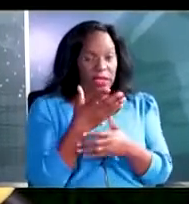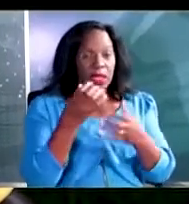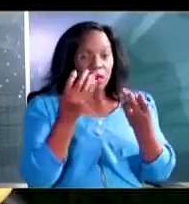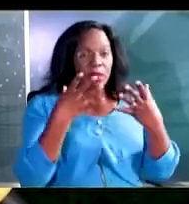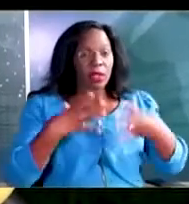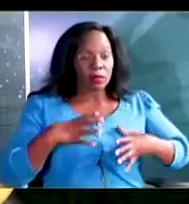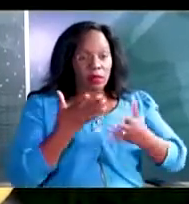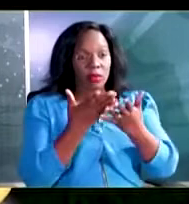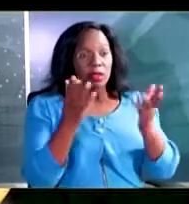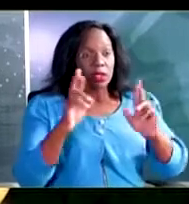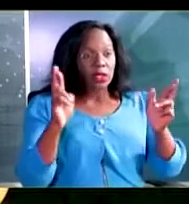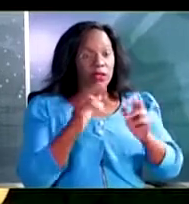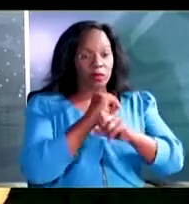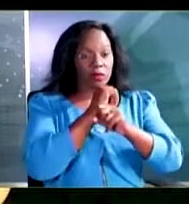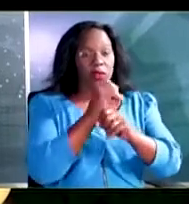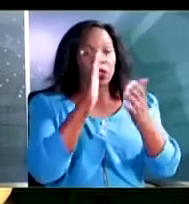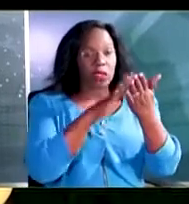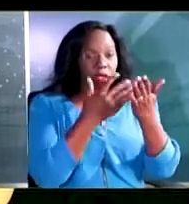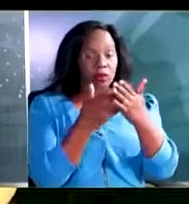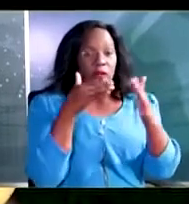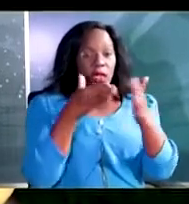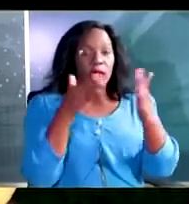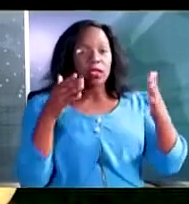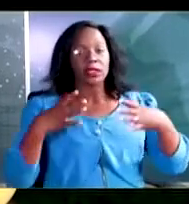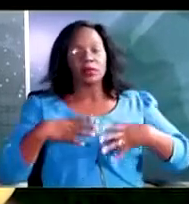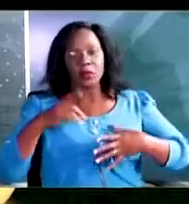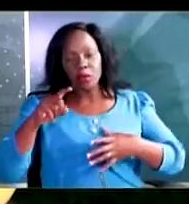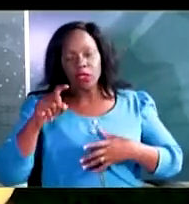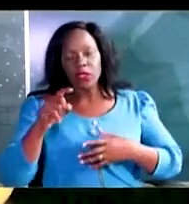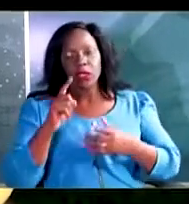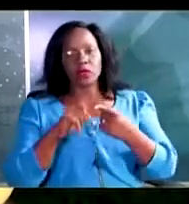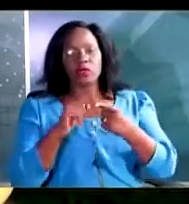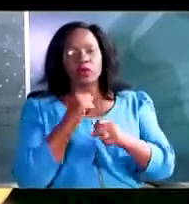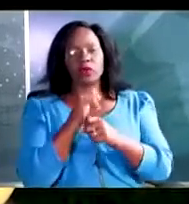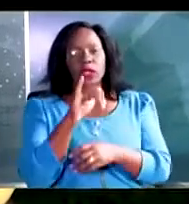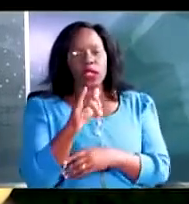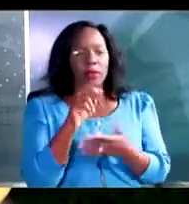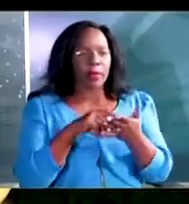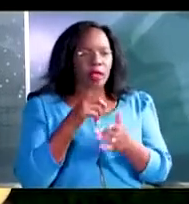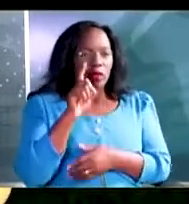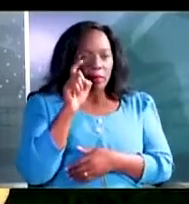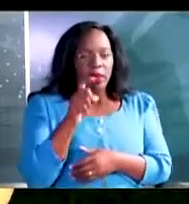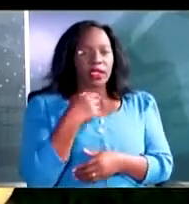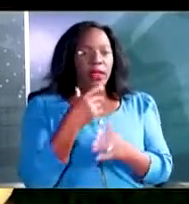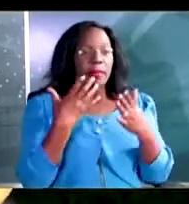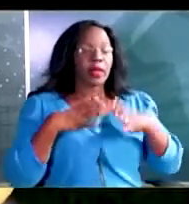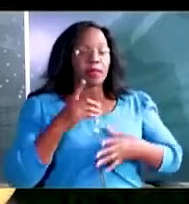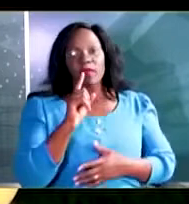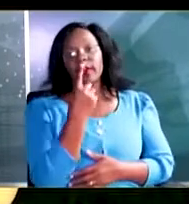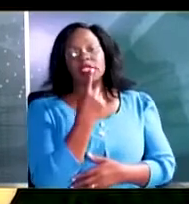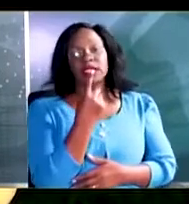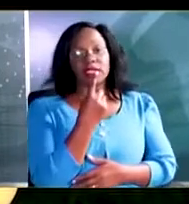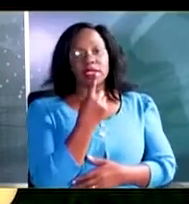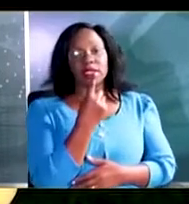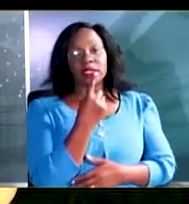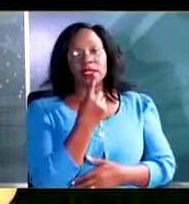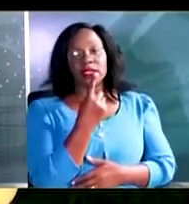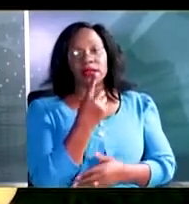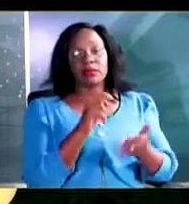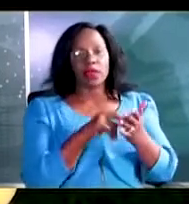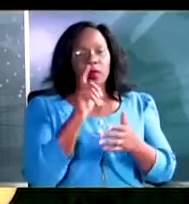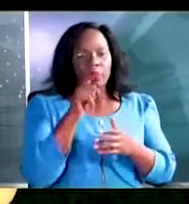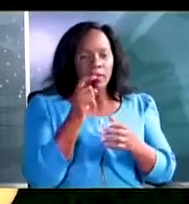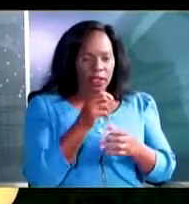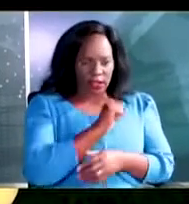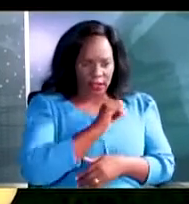people available to protect the networks against the number of people needed. So you have to have people first of all. So you need to staff